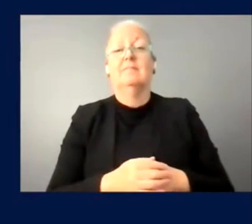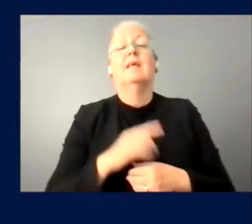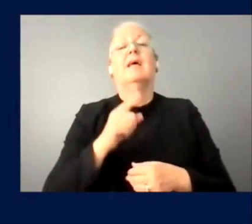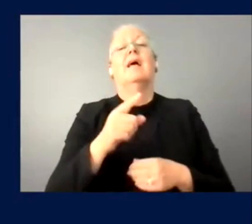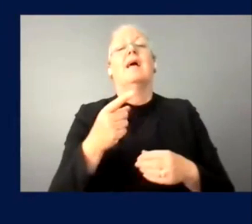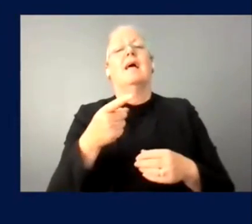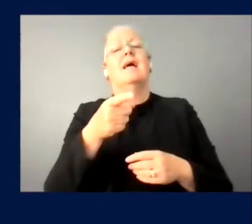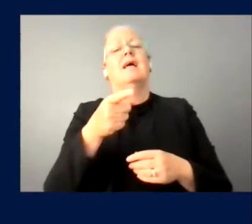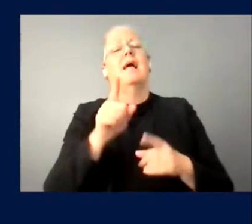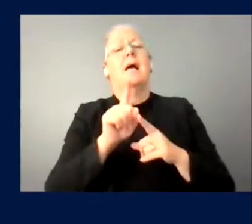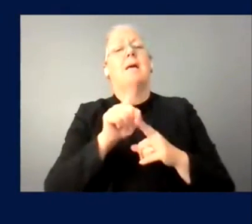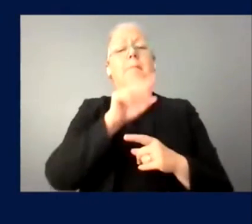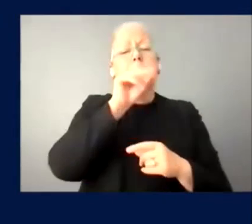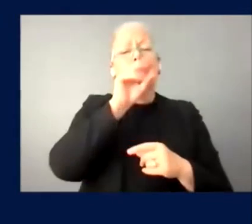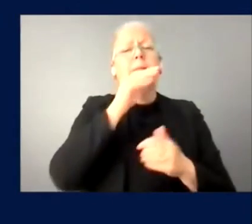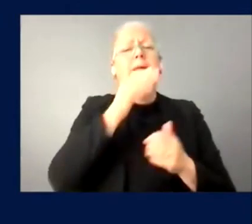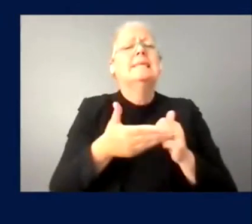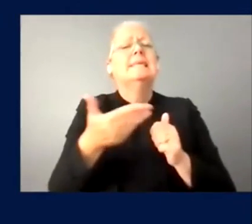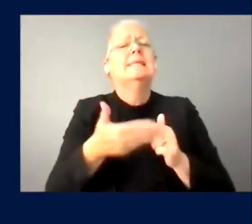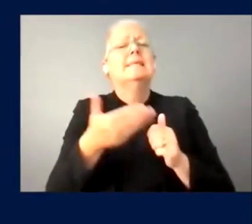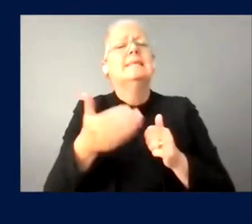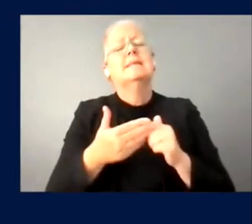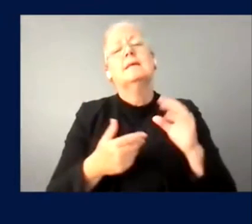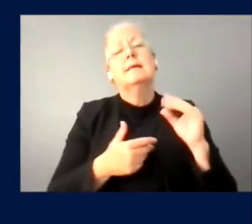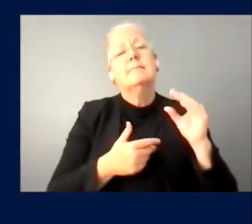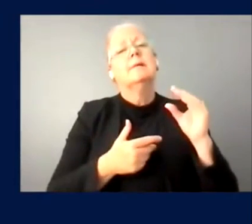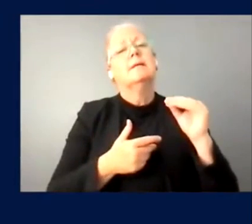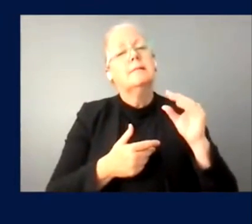you know, club has a